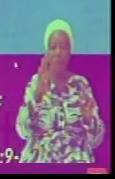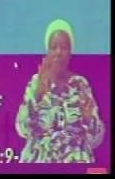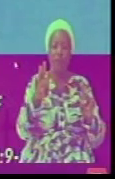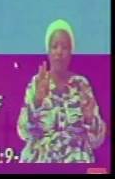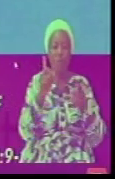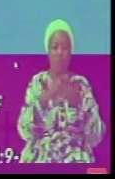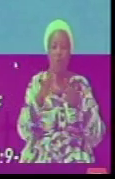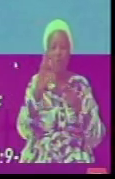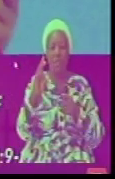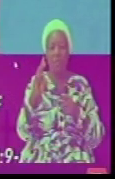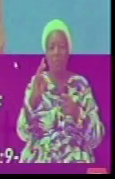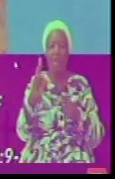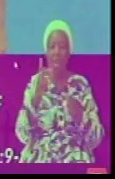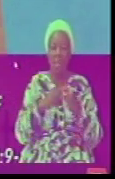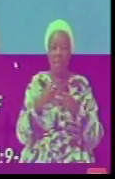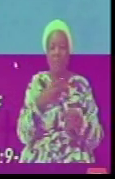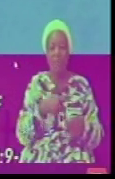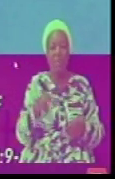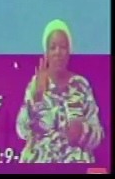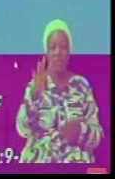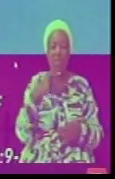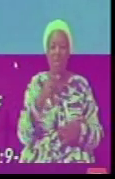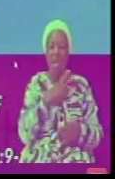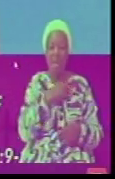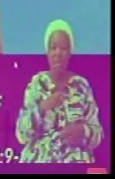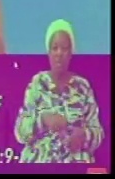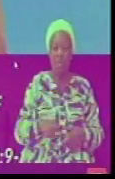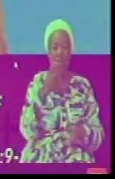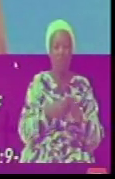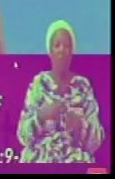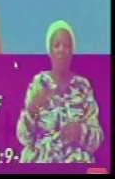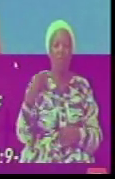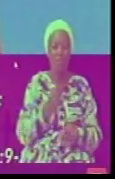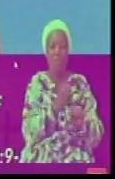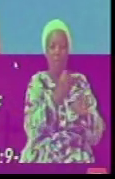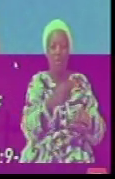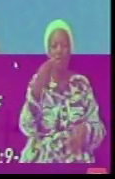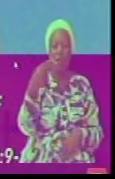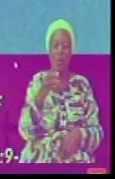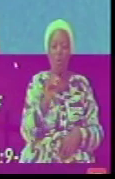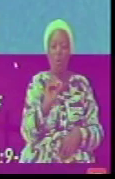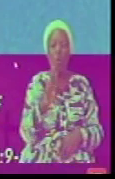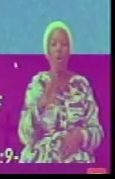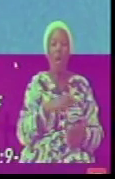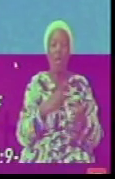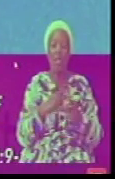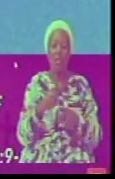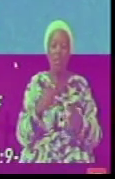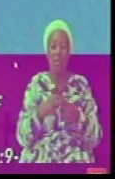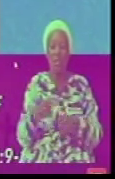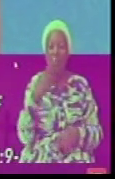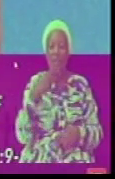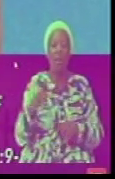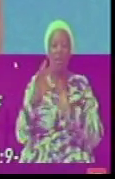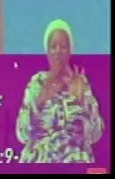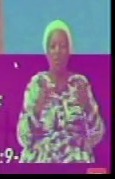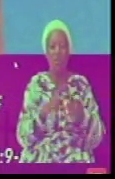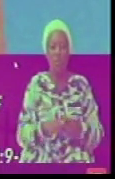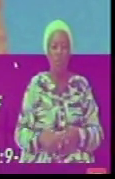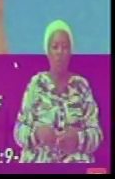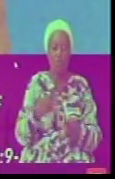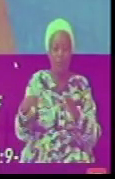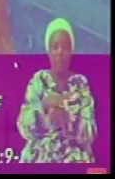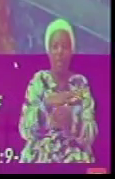I'll read the story to you. It says in verse 4, and he journeyed from Mount Or by the way of the Red